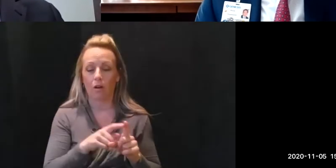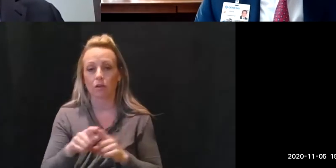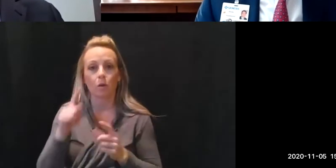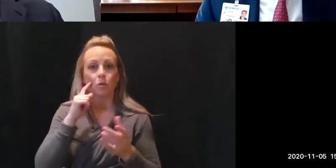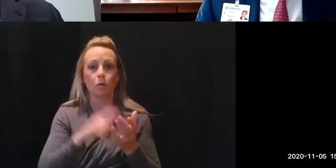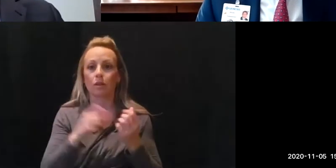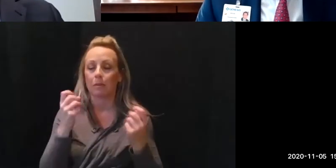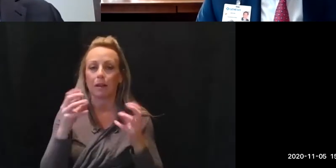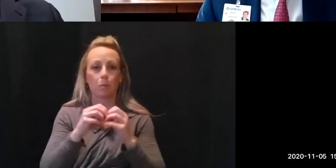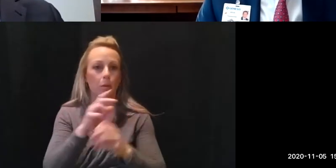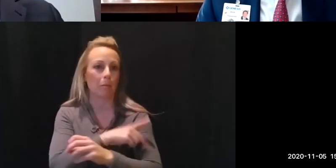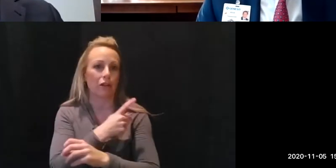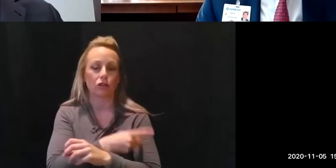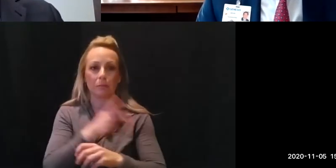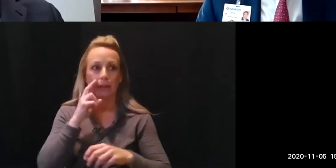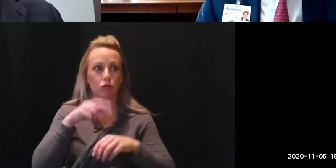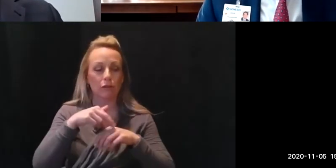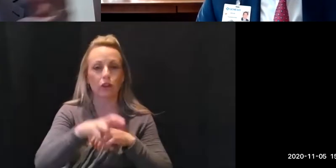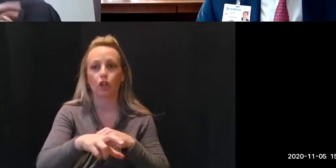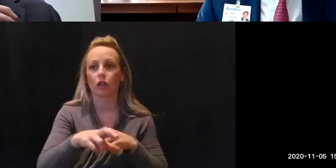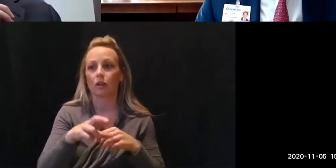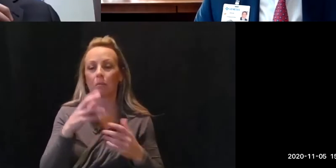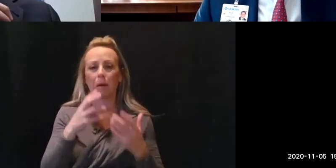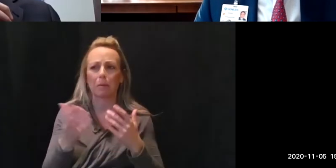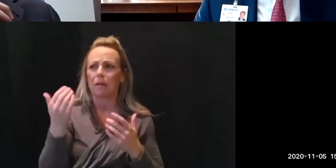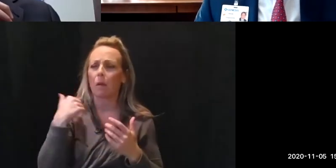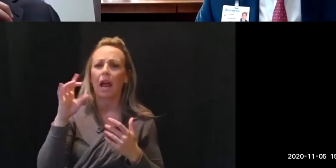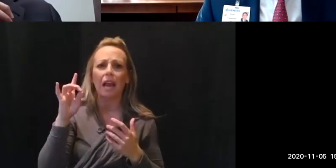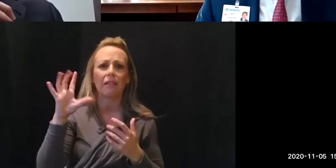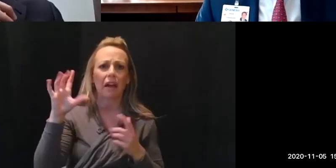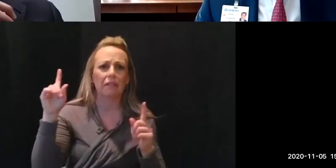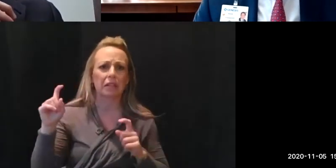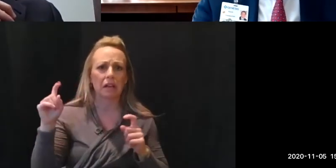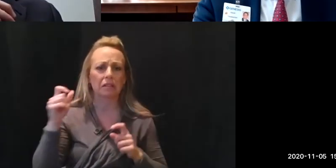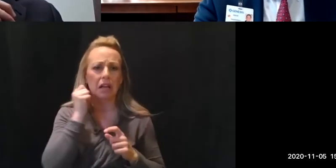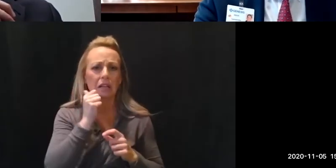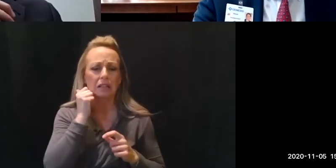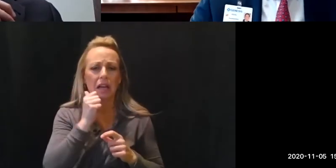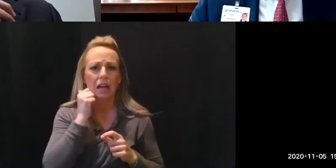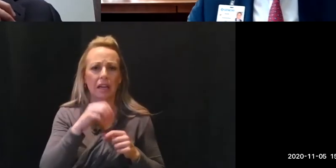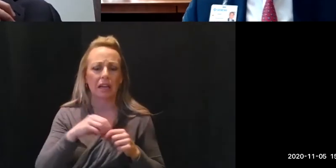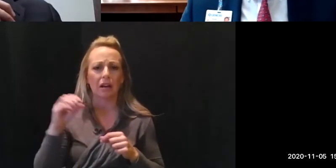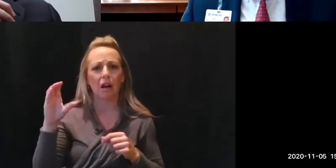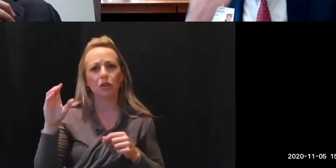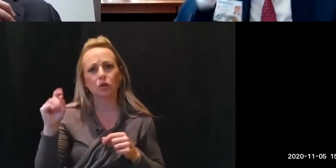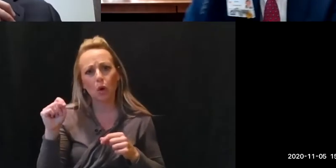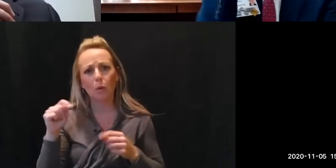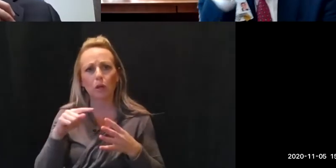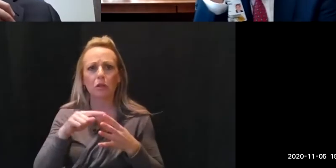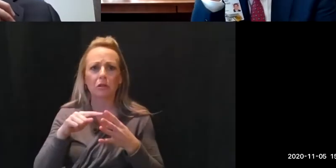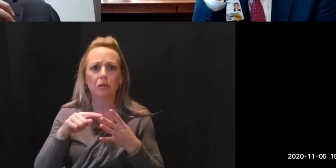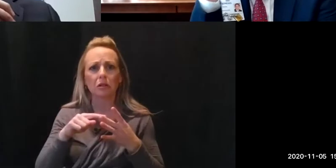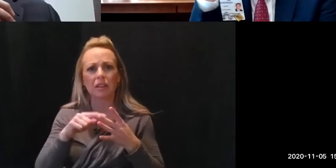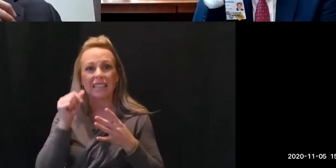being referred. So we've gone from maybe doing 85 tests a day in October, early October, to yesterday